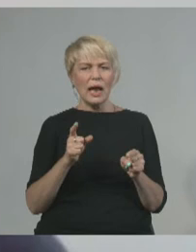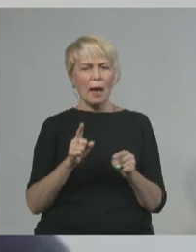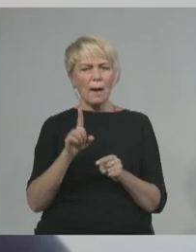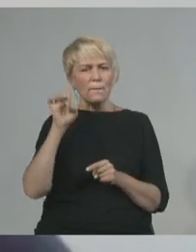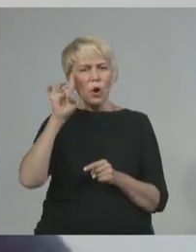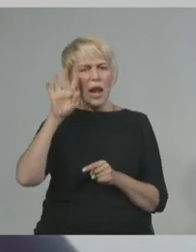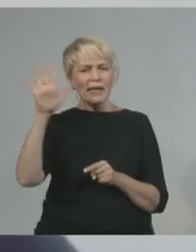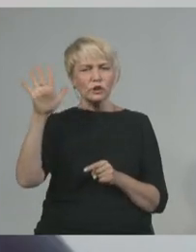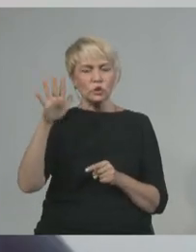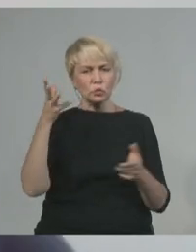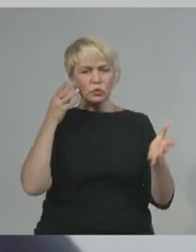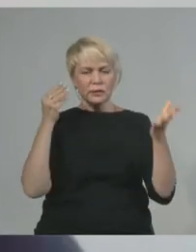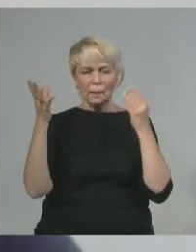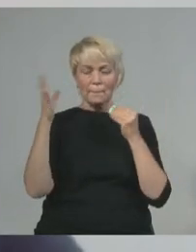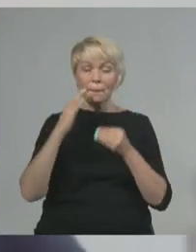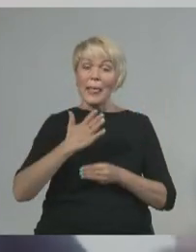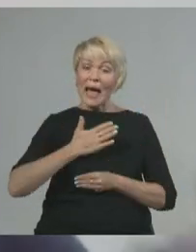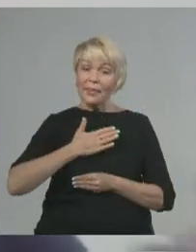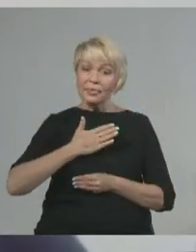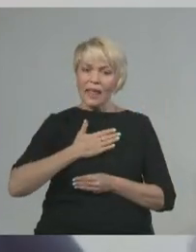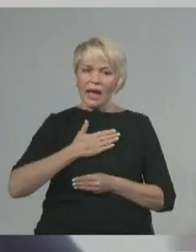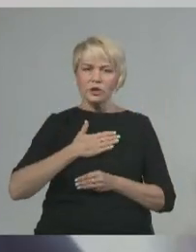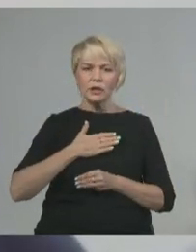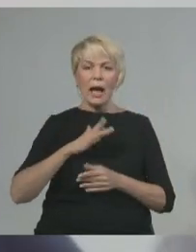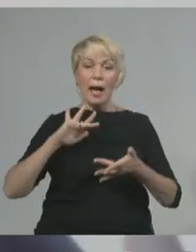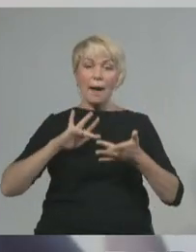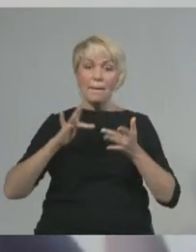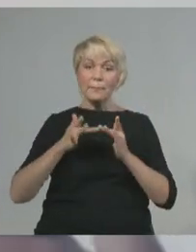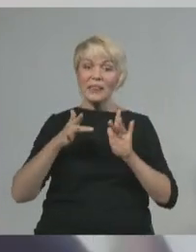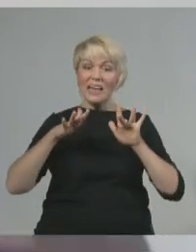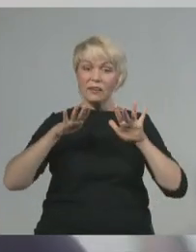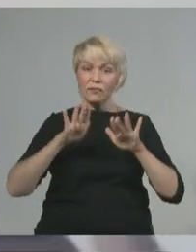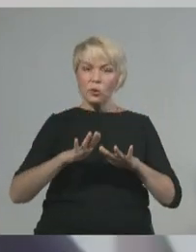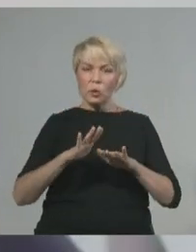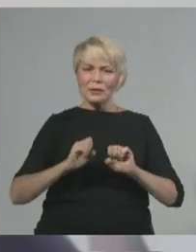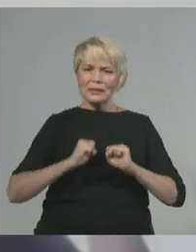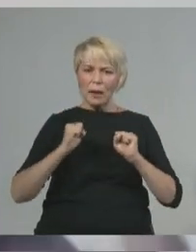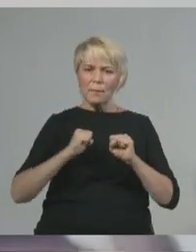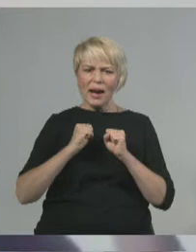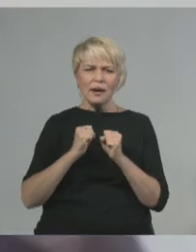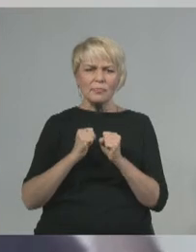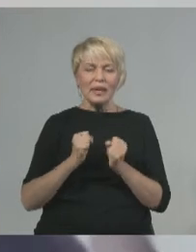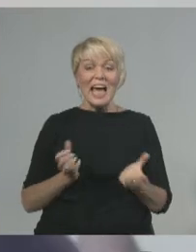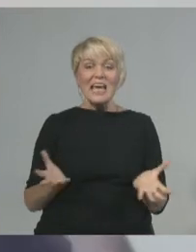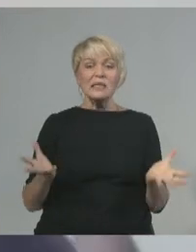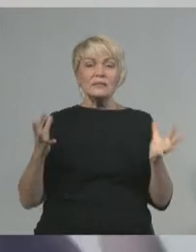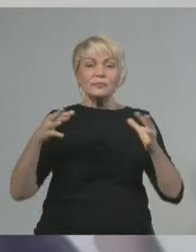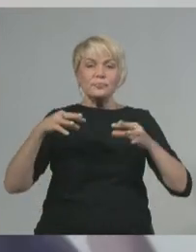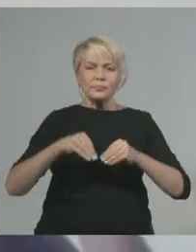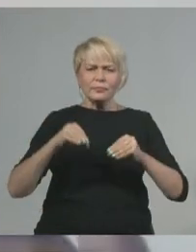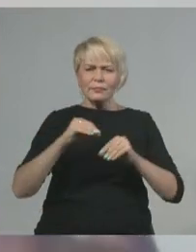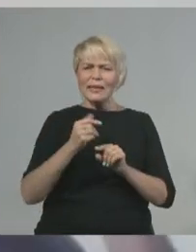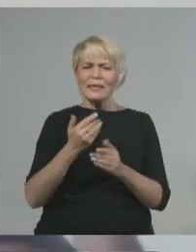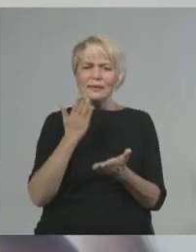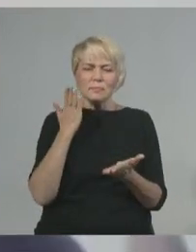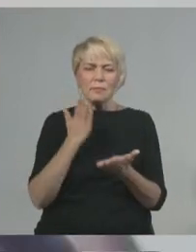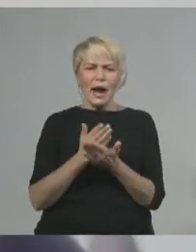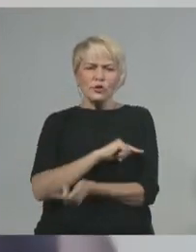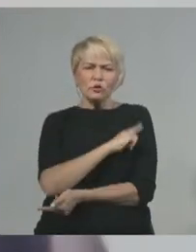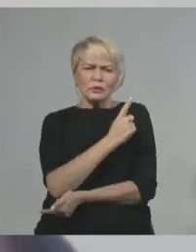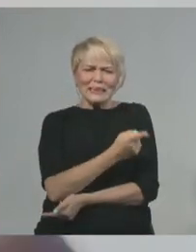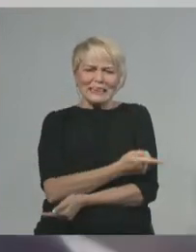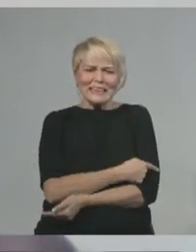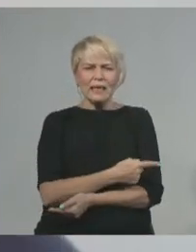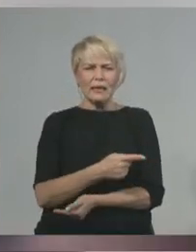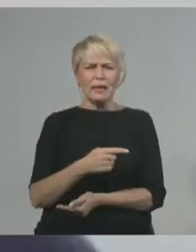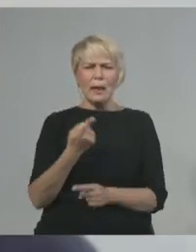will try to put in the same place people who have strong belief that may be opposite but that are willing to